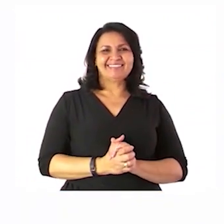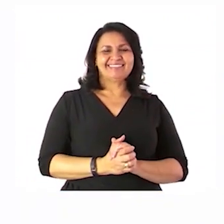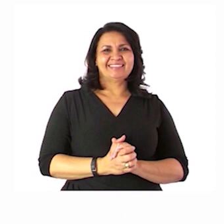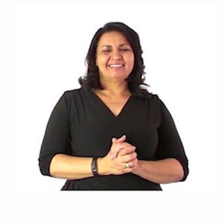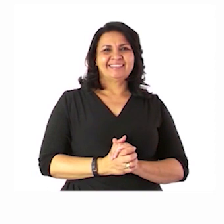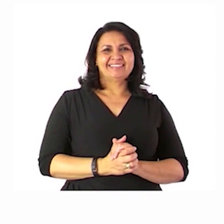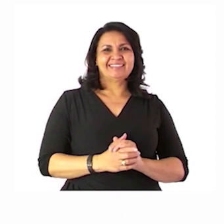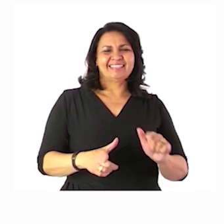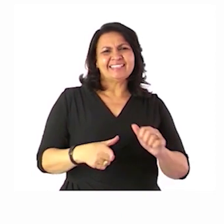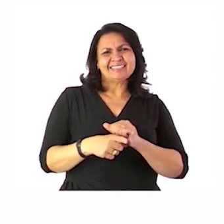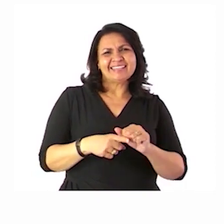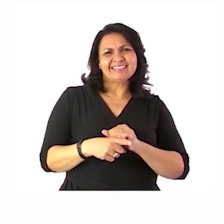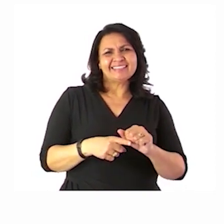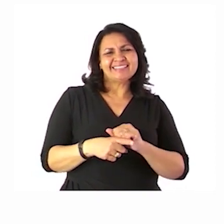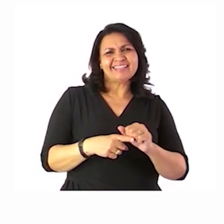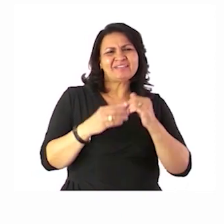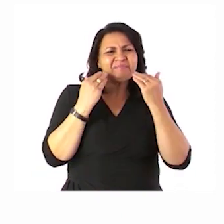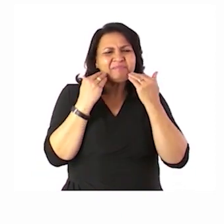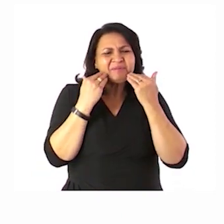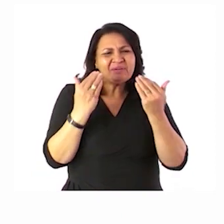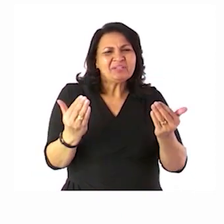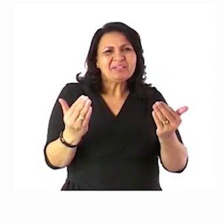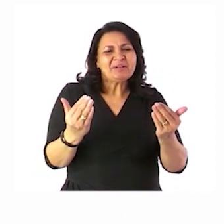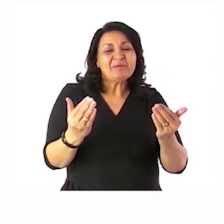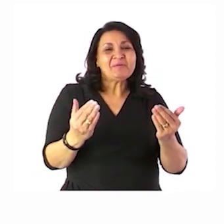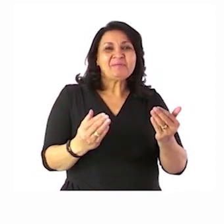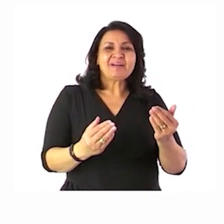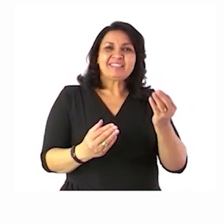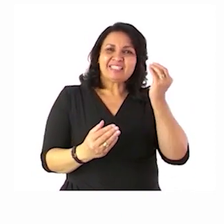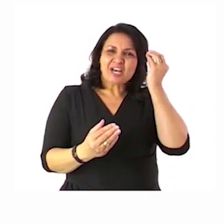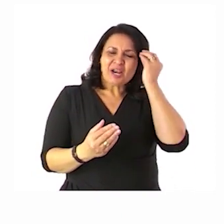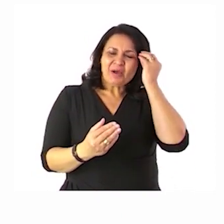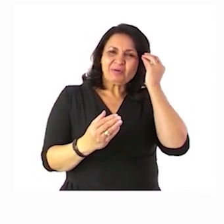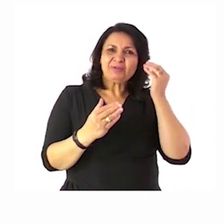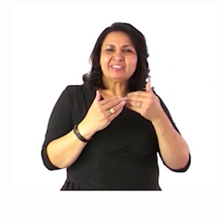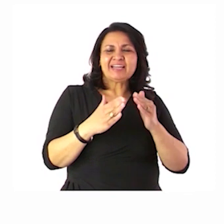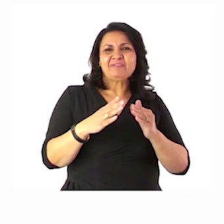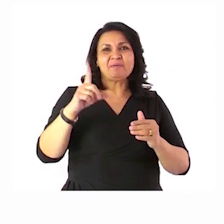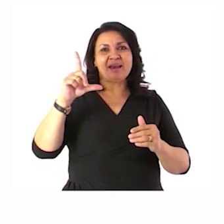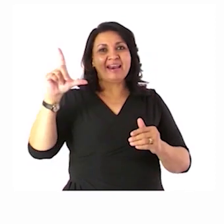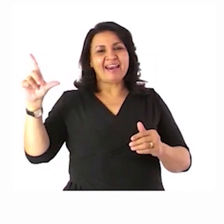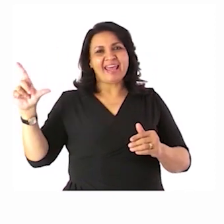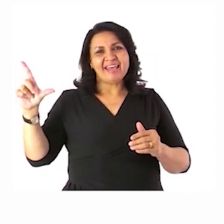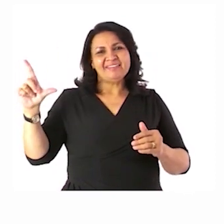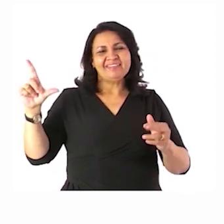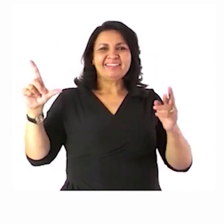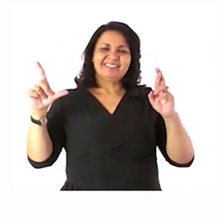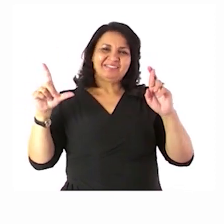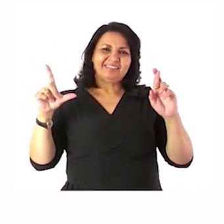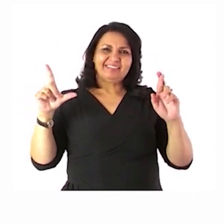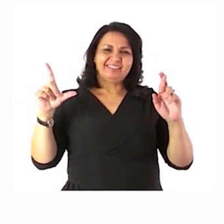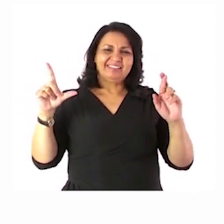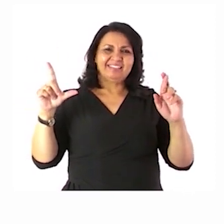This exercise is very important because we are reading and writing